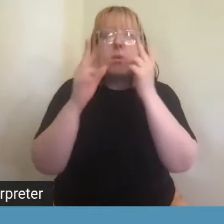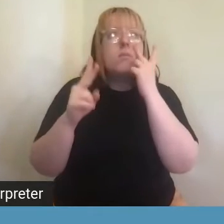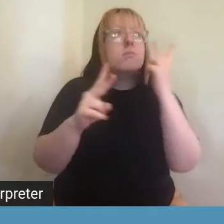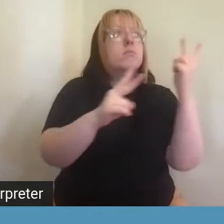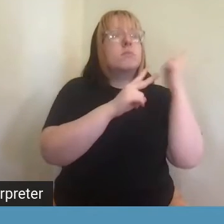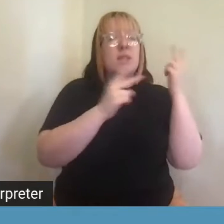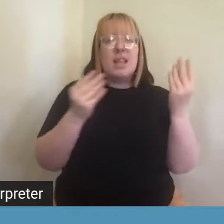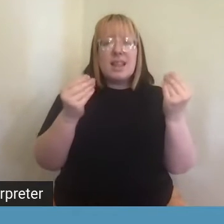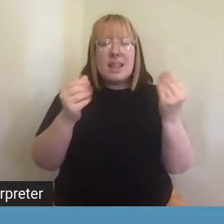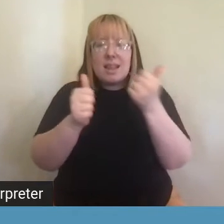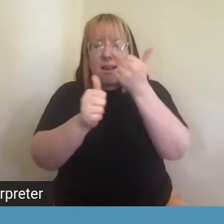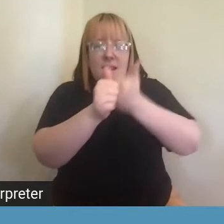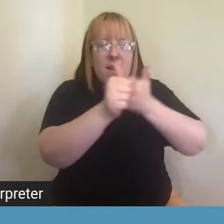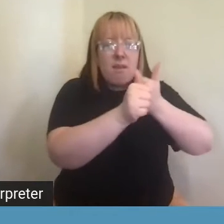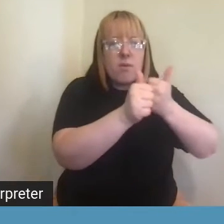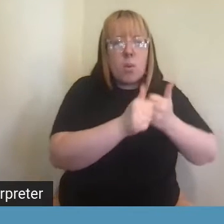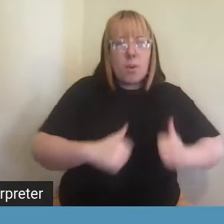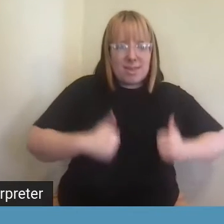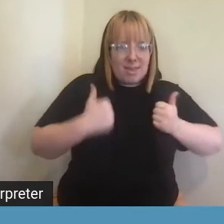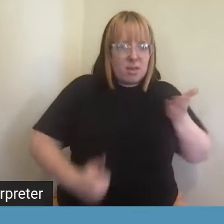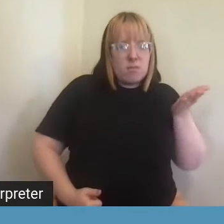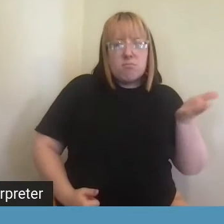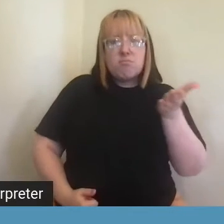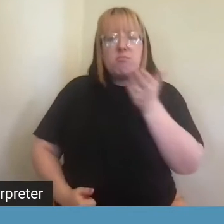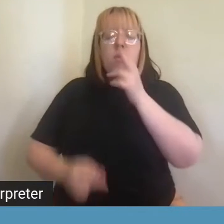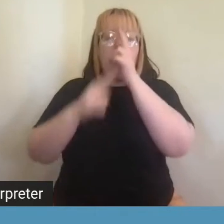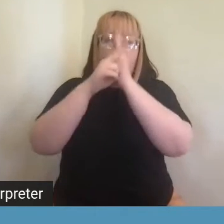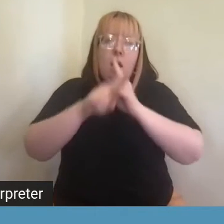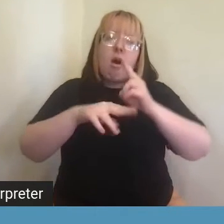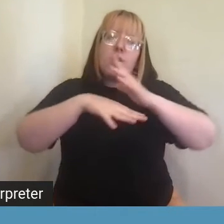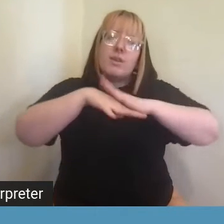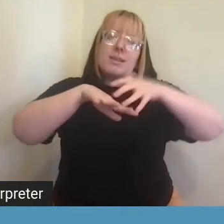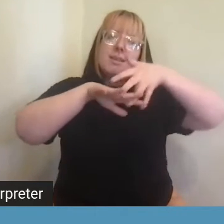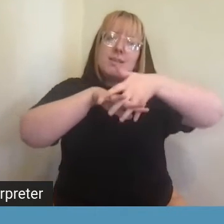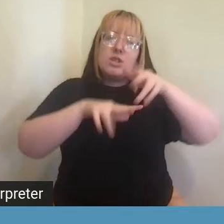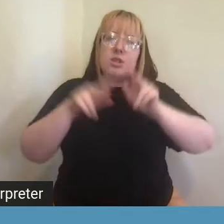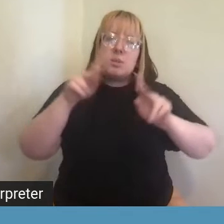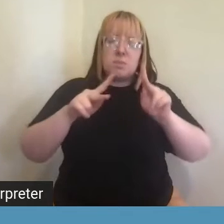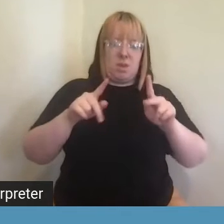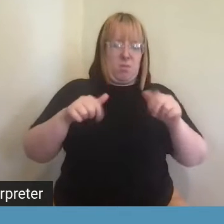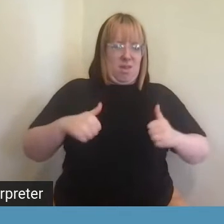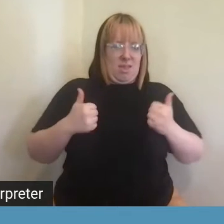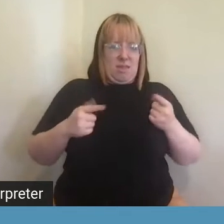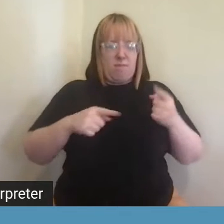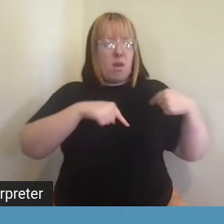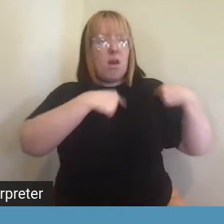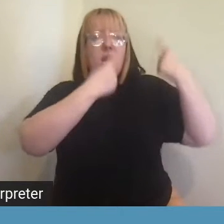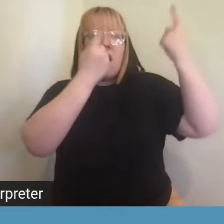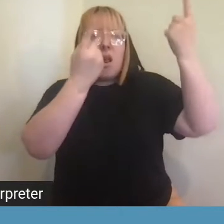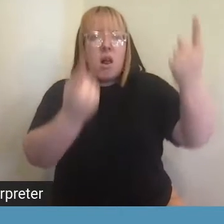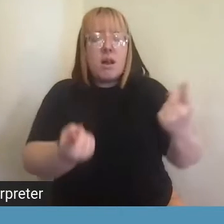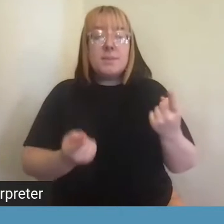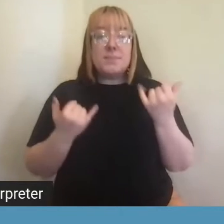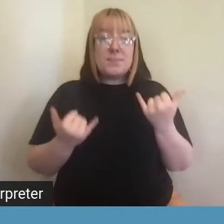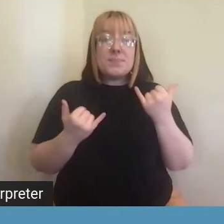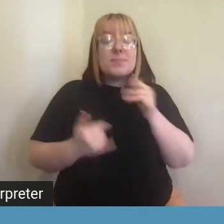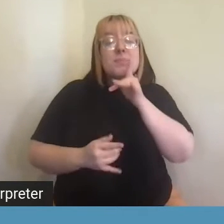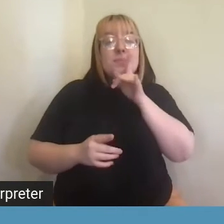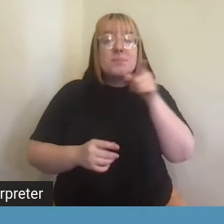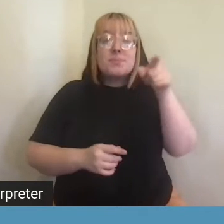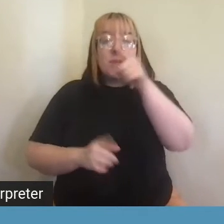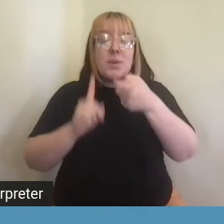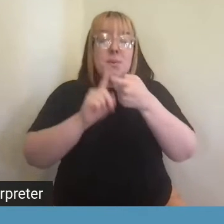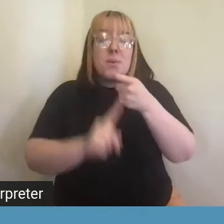the indigenous people who have called it home. Today, I'm speaking to you from Charleston, South Carolina, the historical homelands